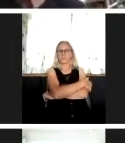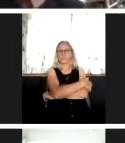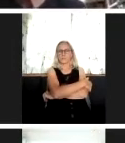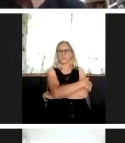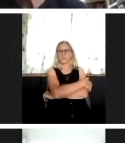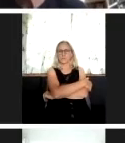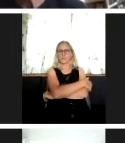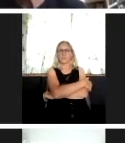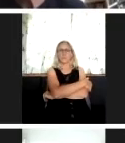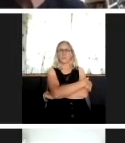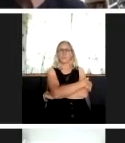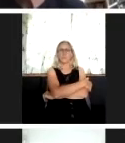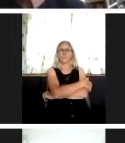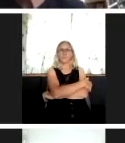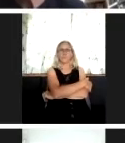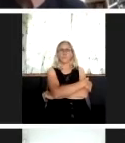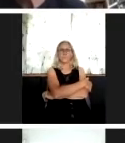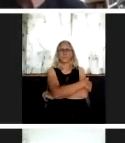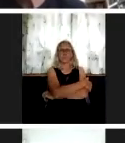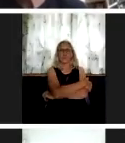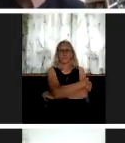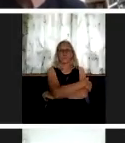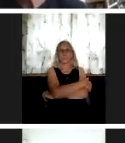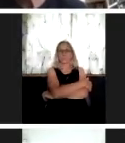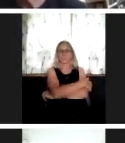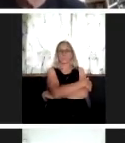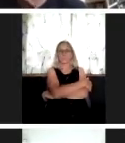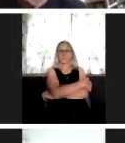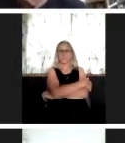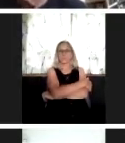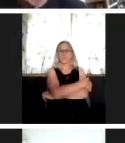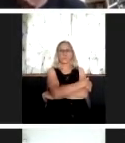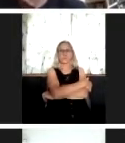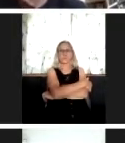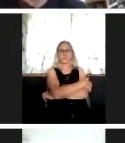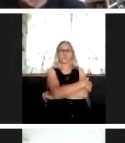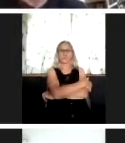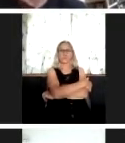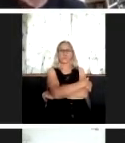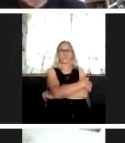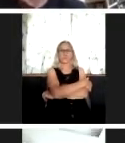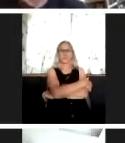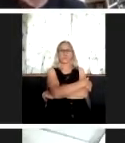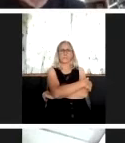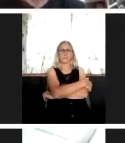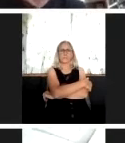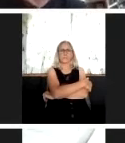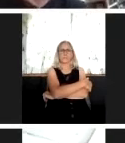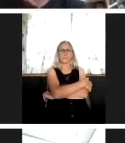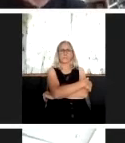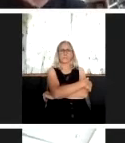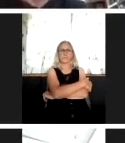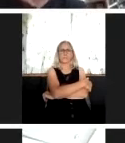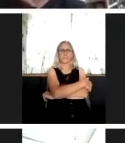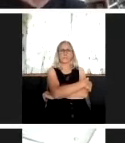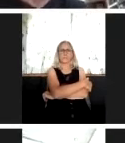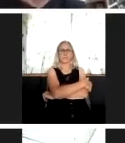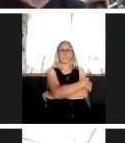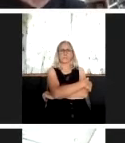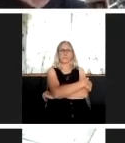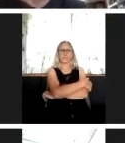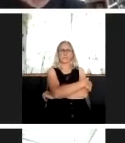What gives us fulfillment? Fulfilling our purpose. The fifth reason why we should study